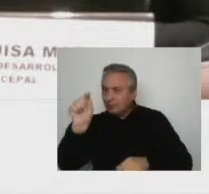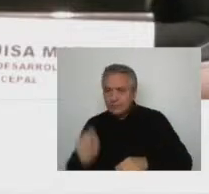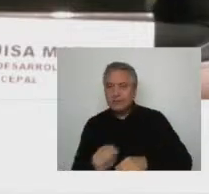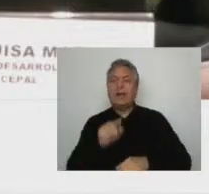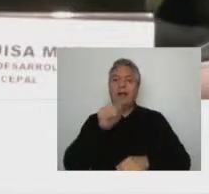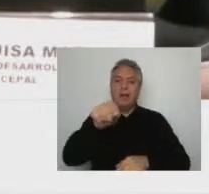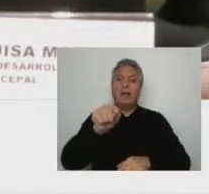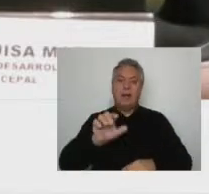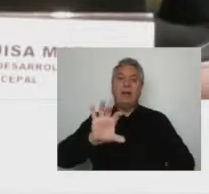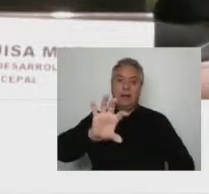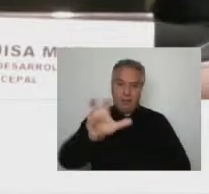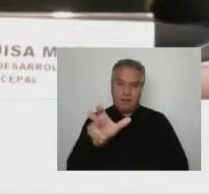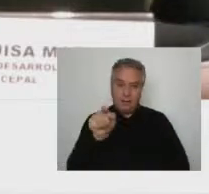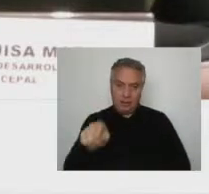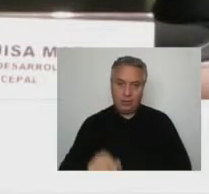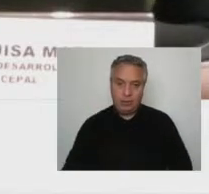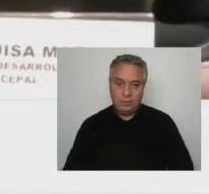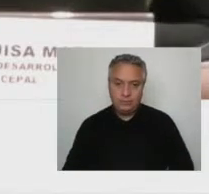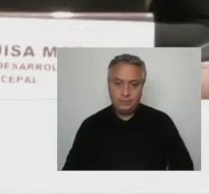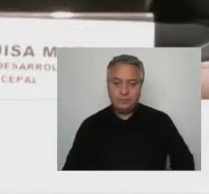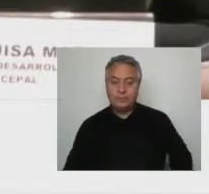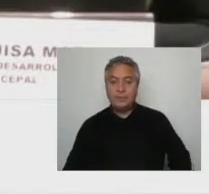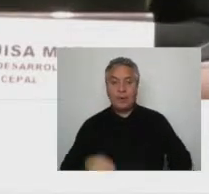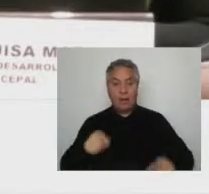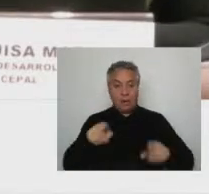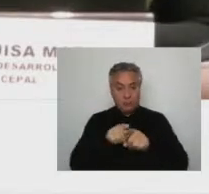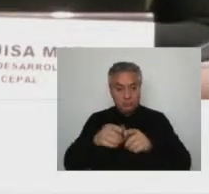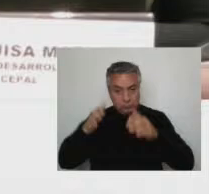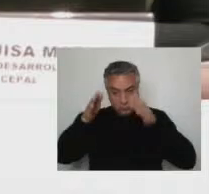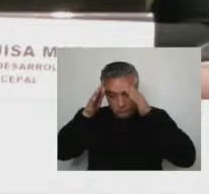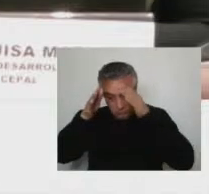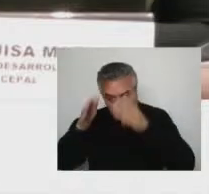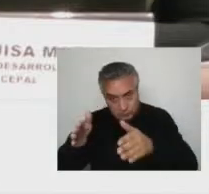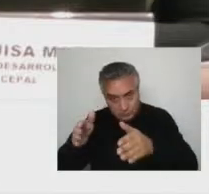see throughout the region. To begin, health is